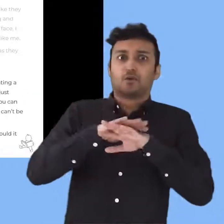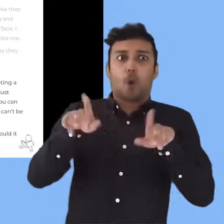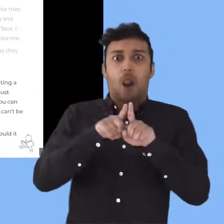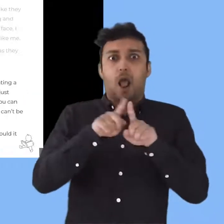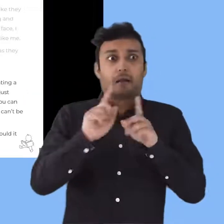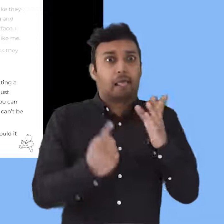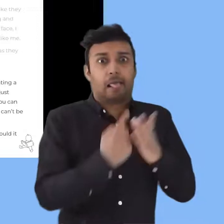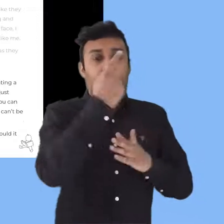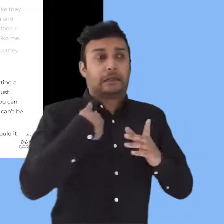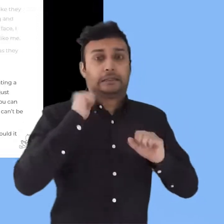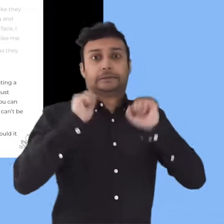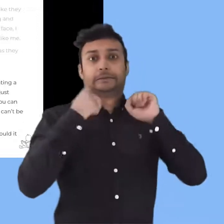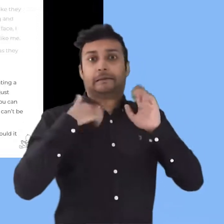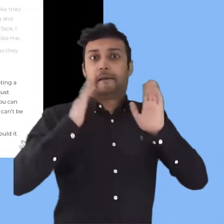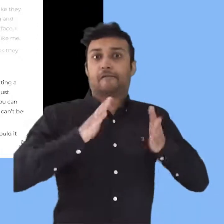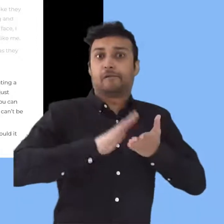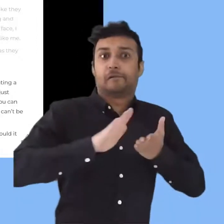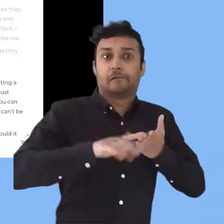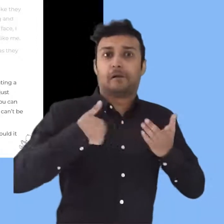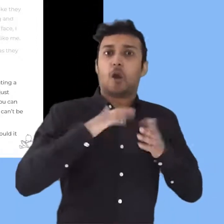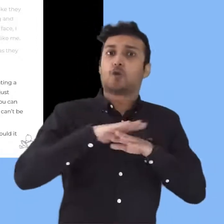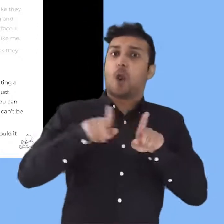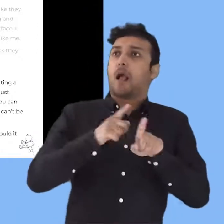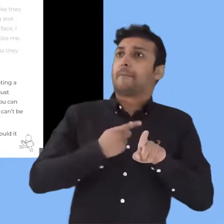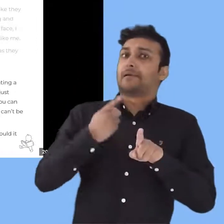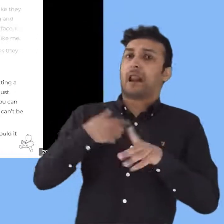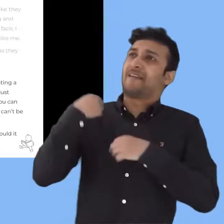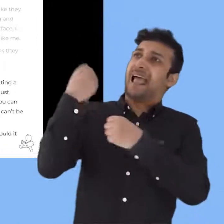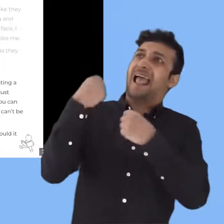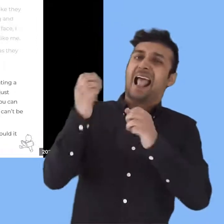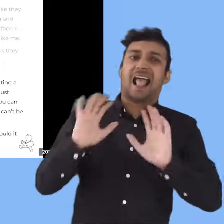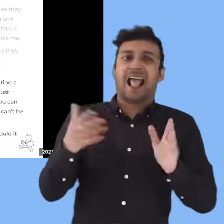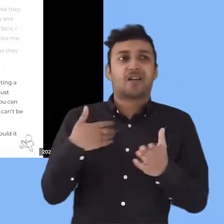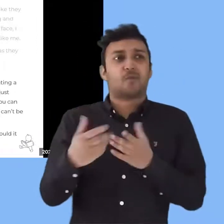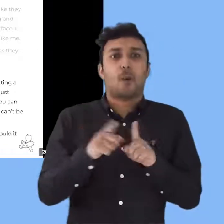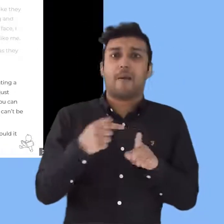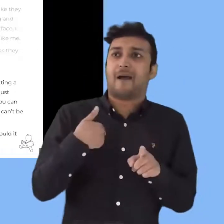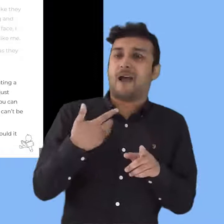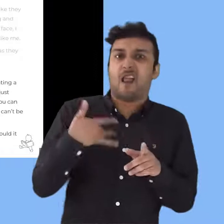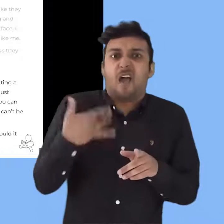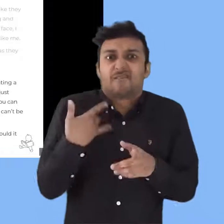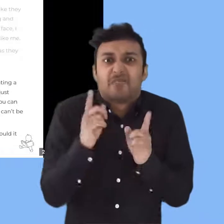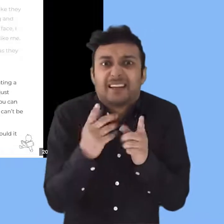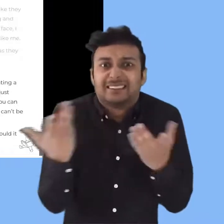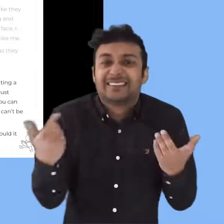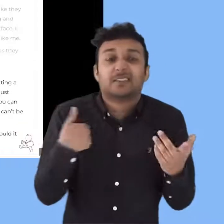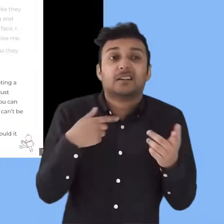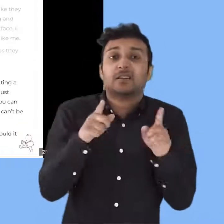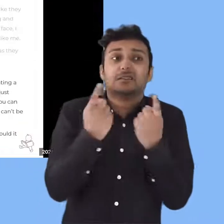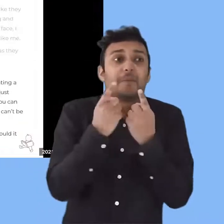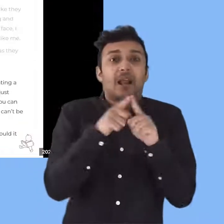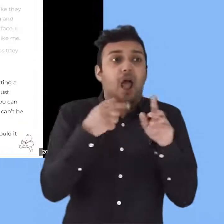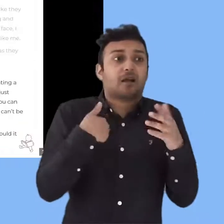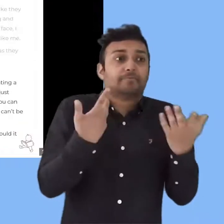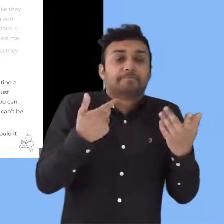fighting a cause or anything. That's not my life. And when these things come up, it's more like, oh, F's sake. It's just something I can't let it go. And